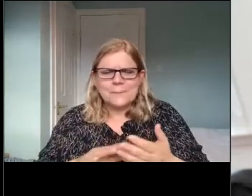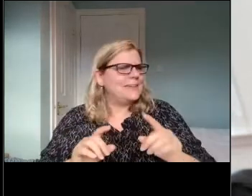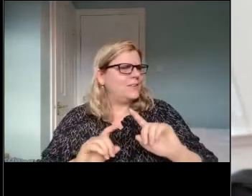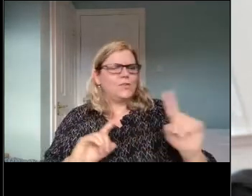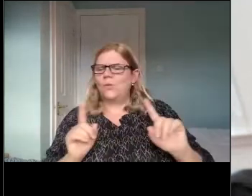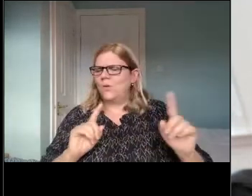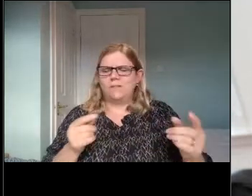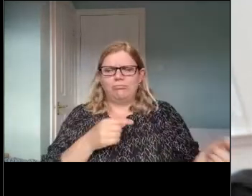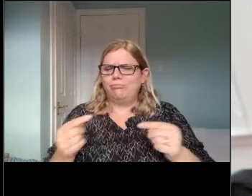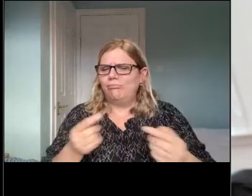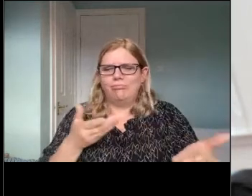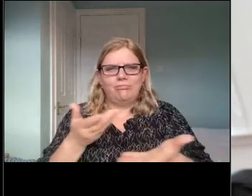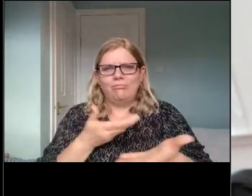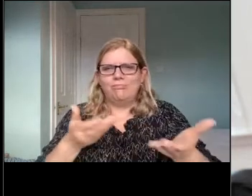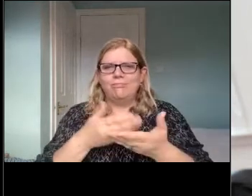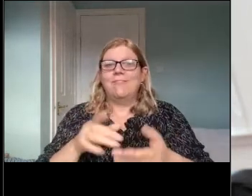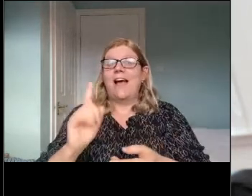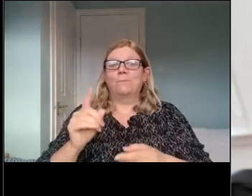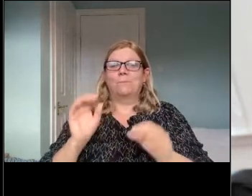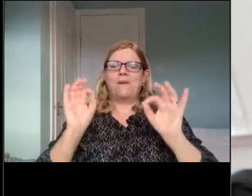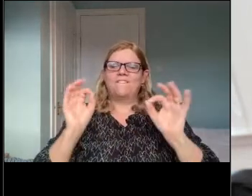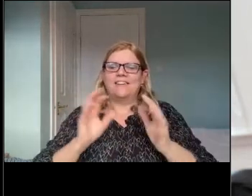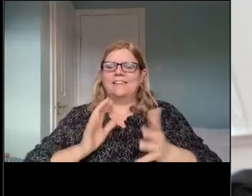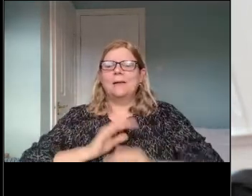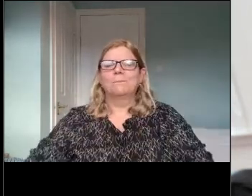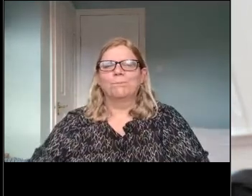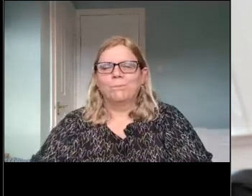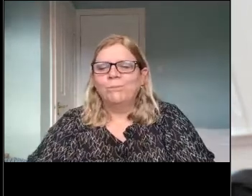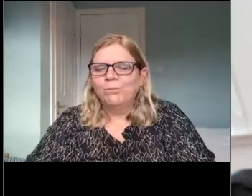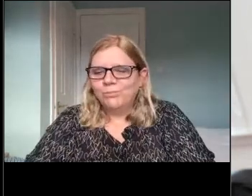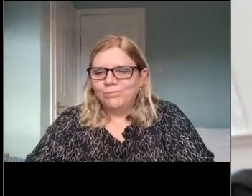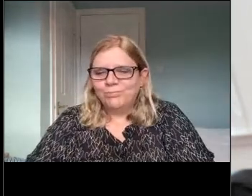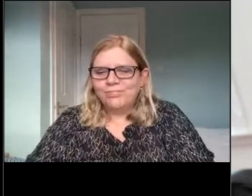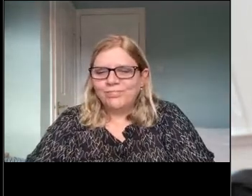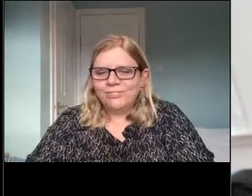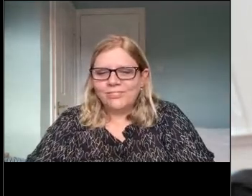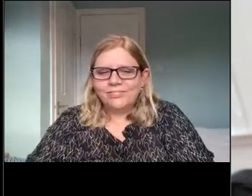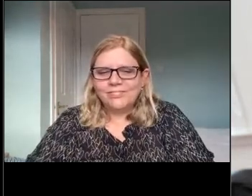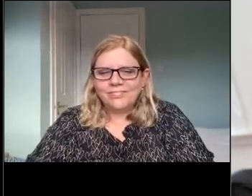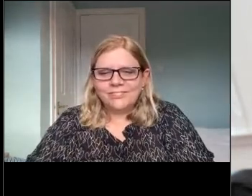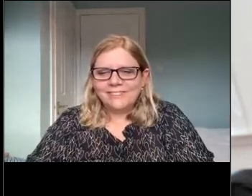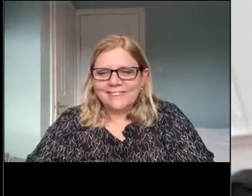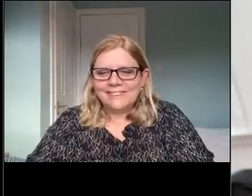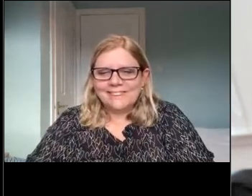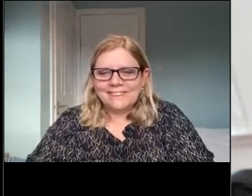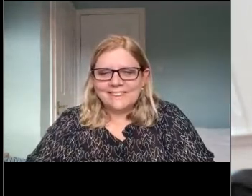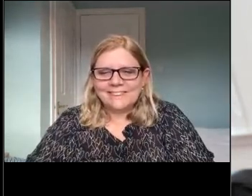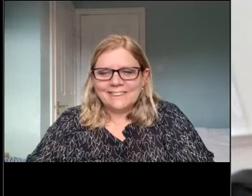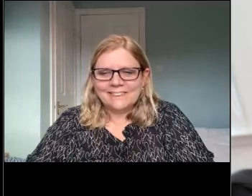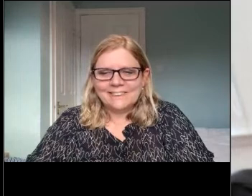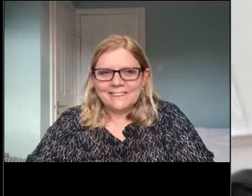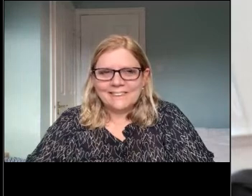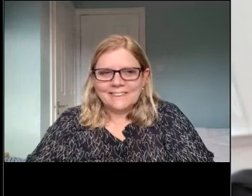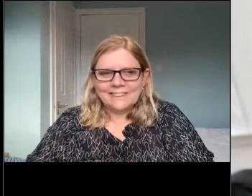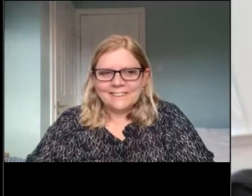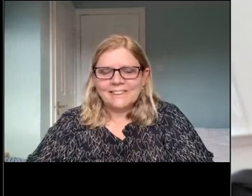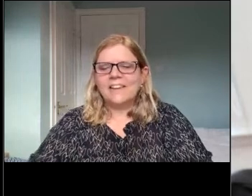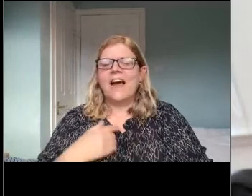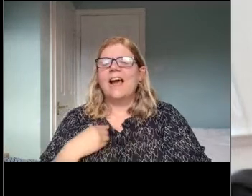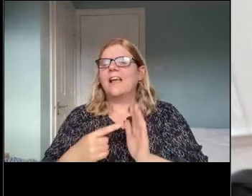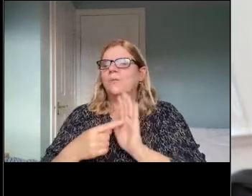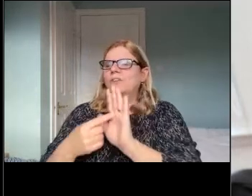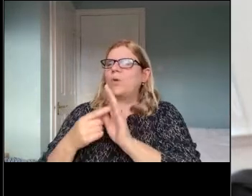when people say, no, this is not what this term means, and unpacking it until we eventually come to a consensus and find the right sign